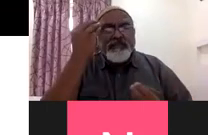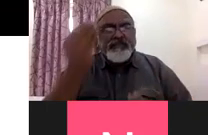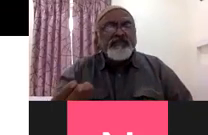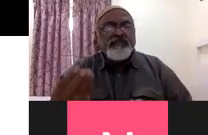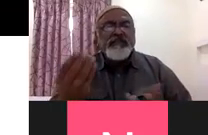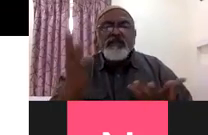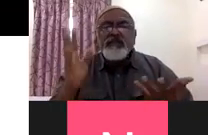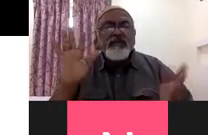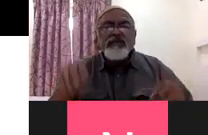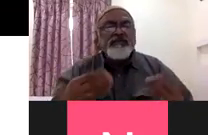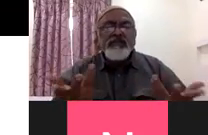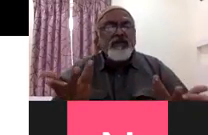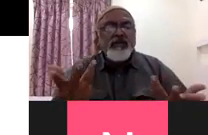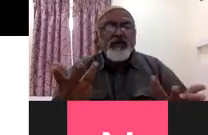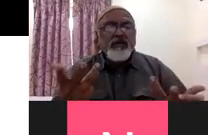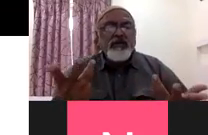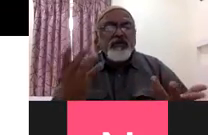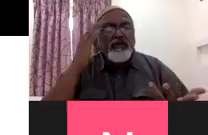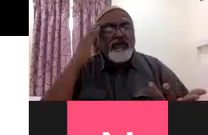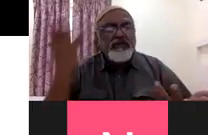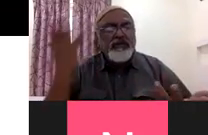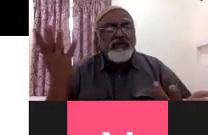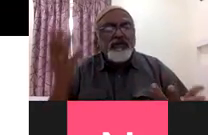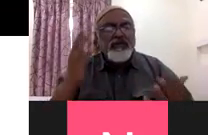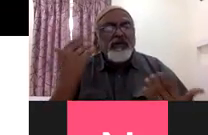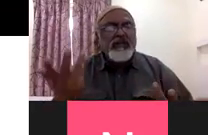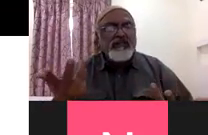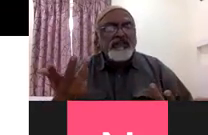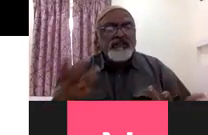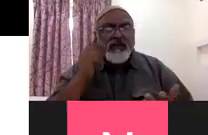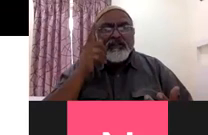You can unmute and speak up, you can put your response in chat box. Or